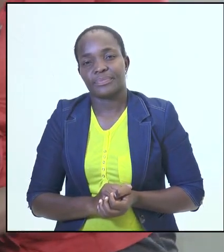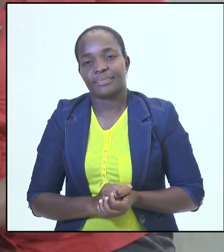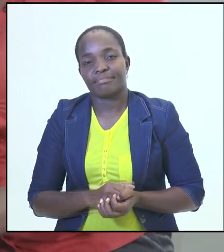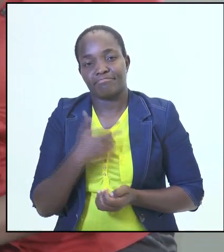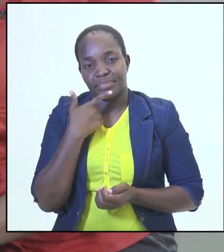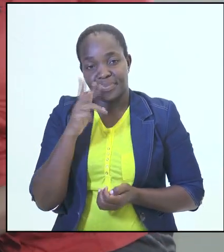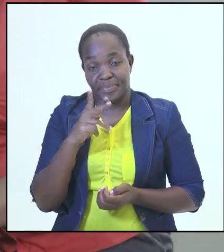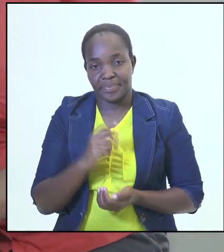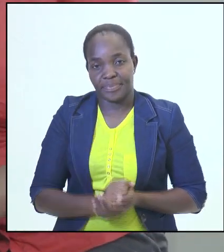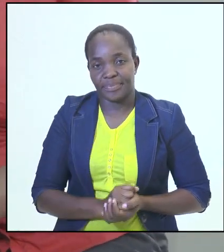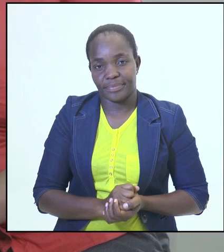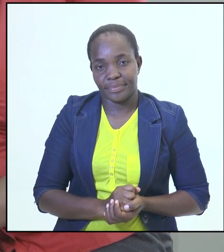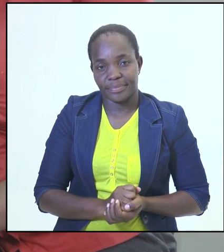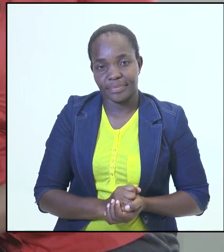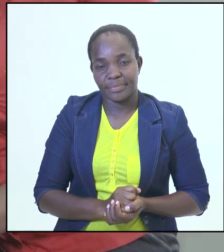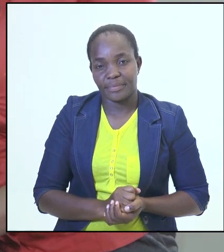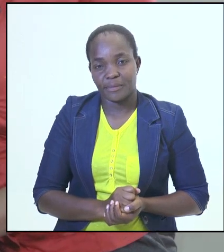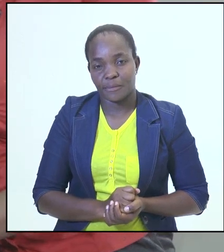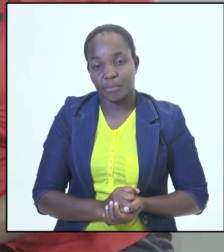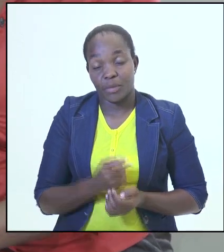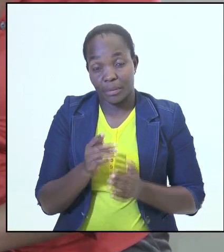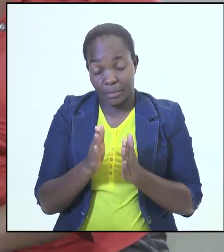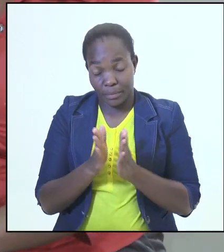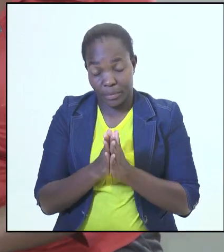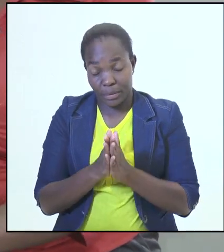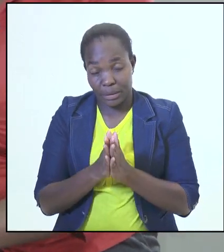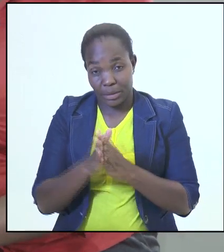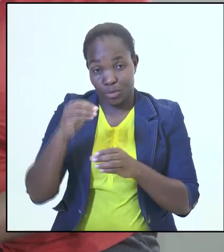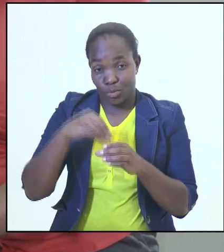Thanks again for watching the lesson today, but please do join us